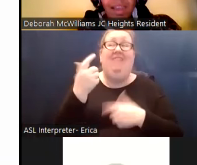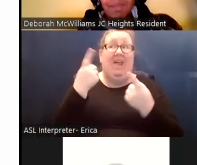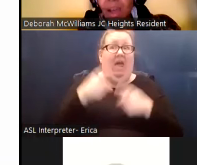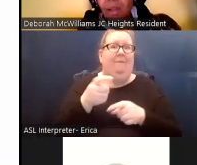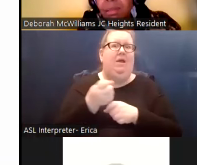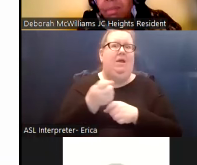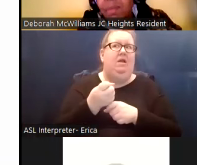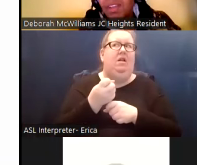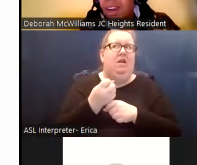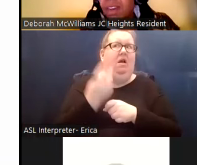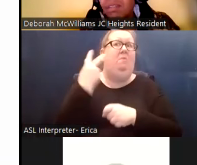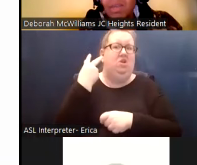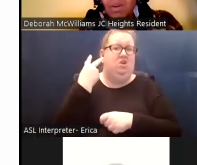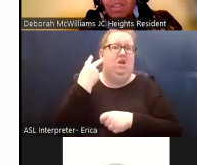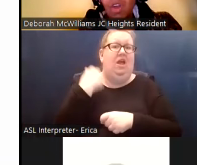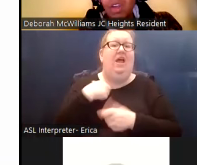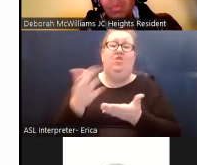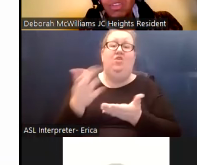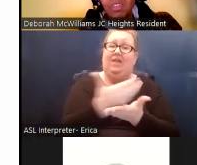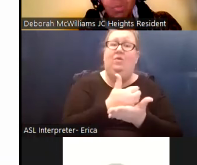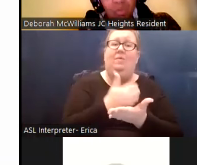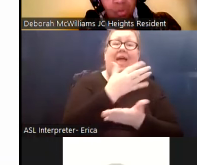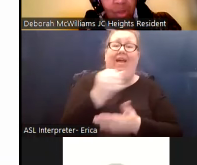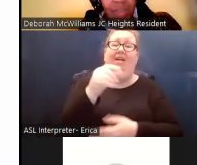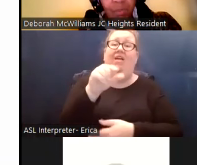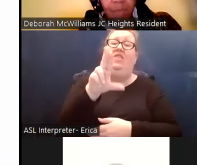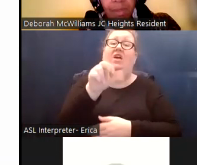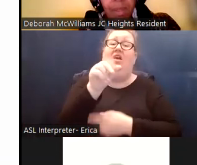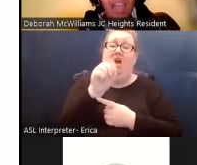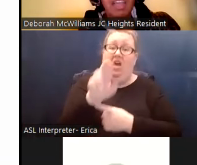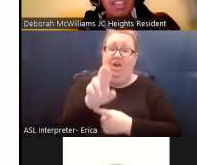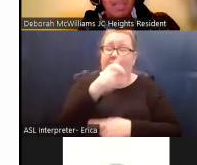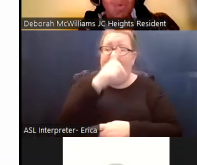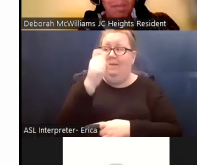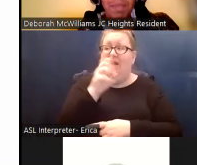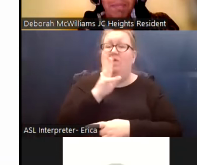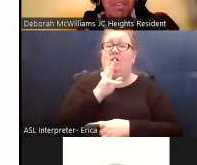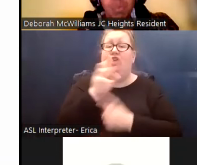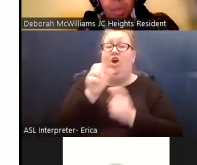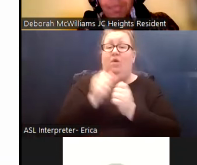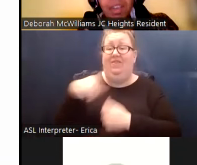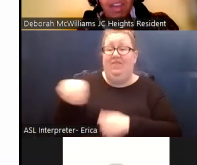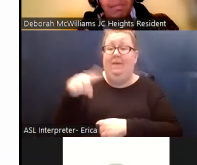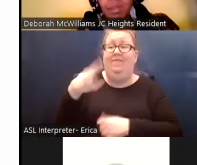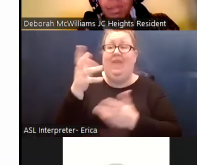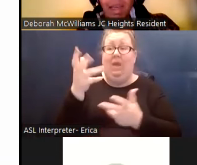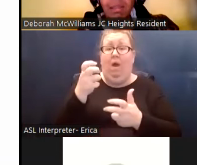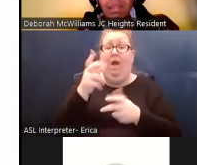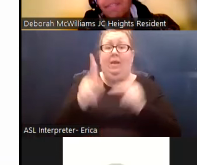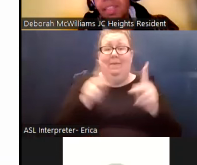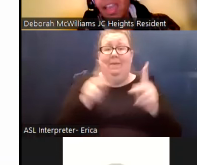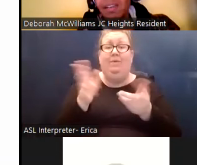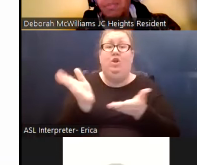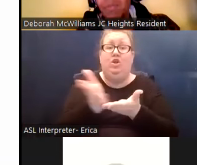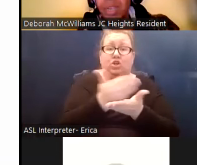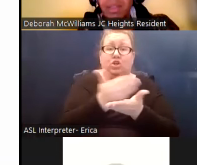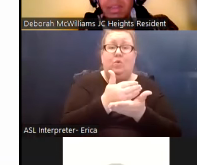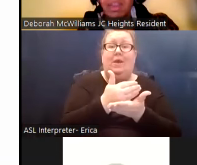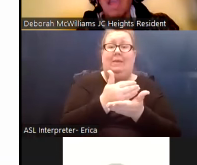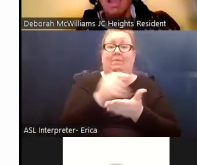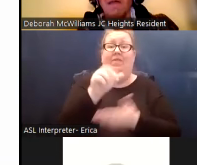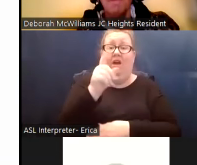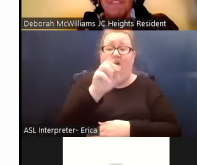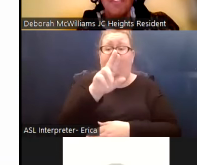sweep that up, but I also sweep the gutter because in talking with the street sweepers, they want people to sweep the gutter precisely for that